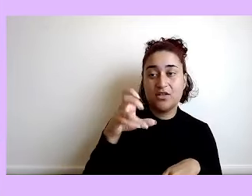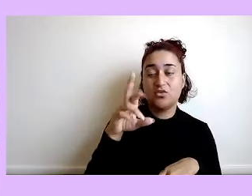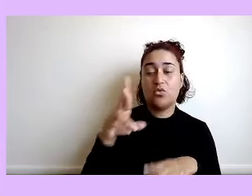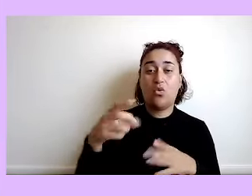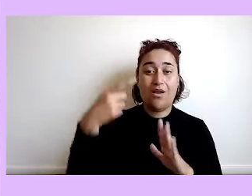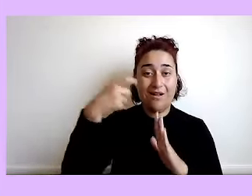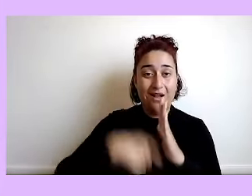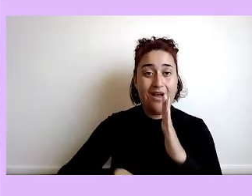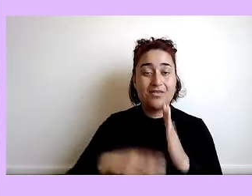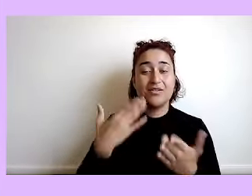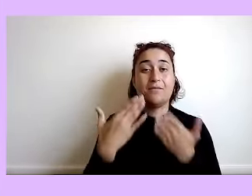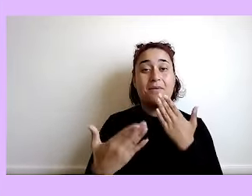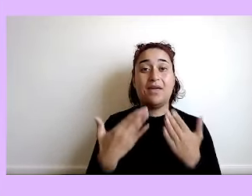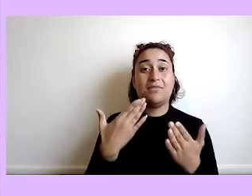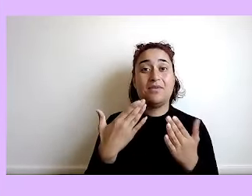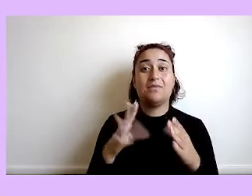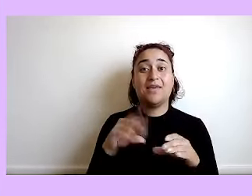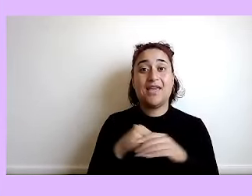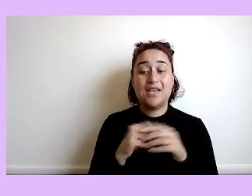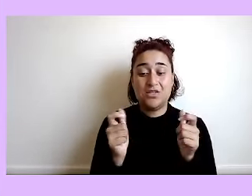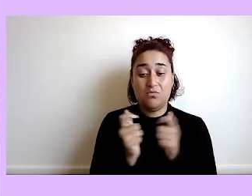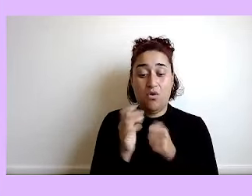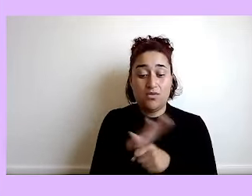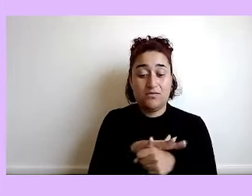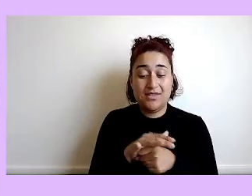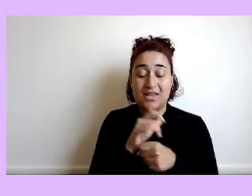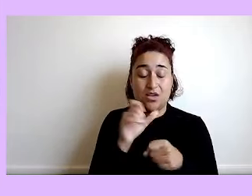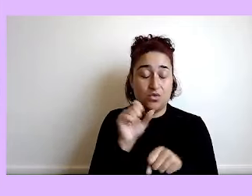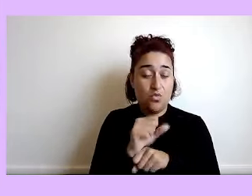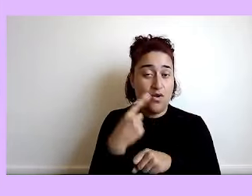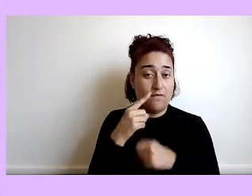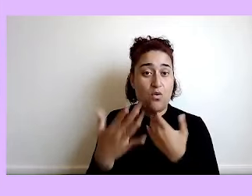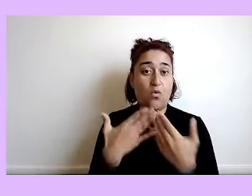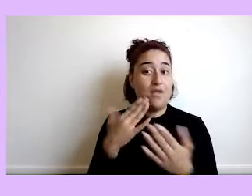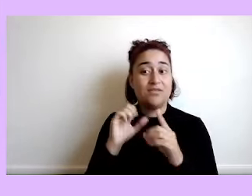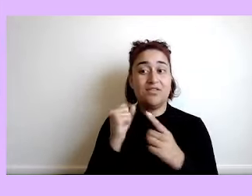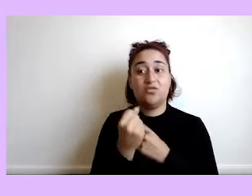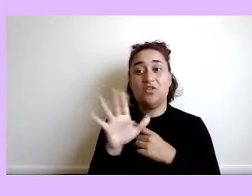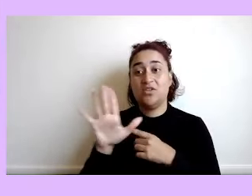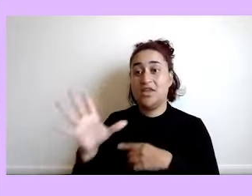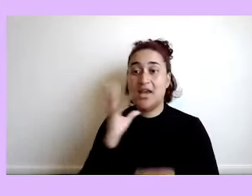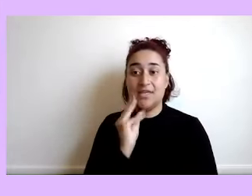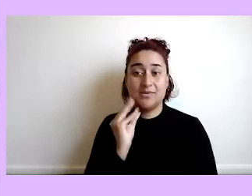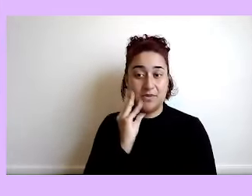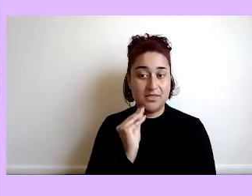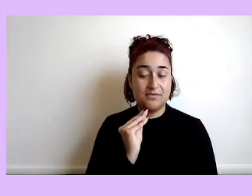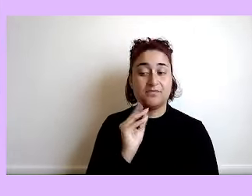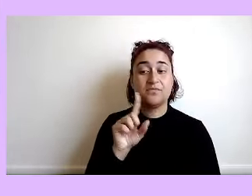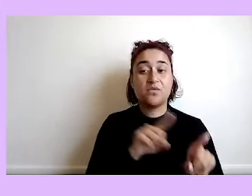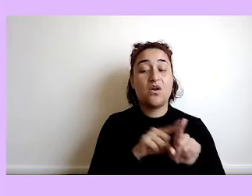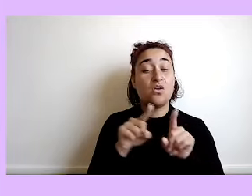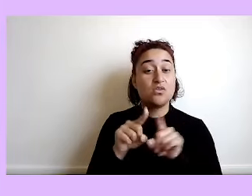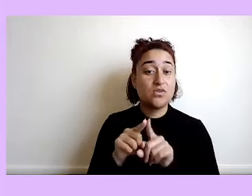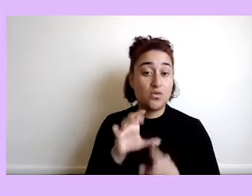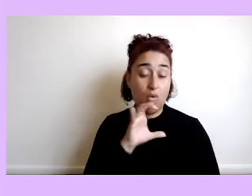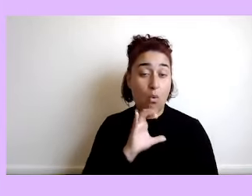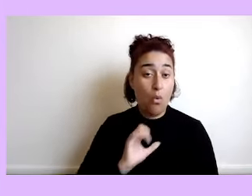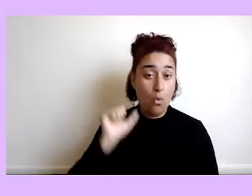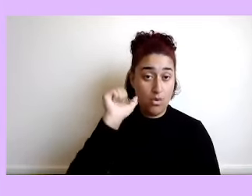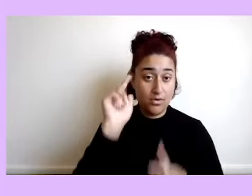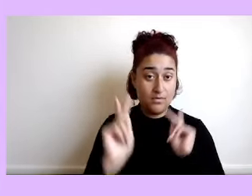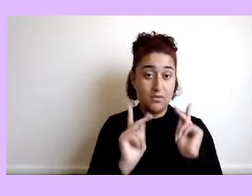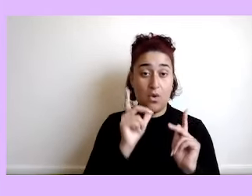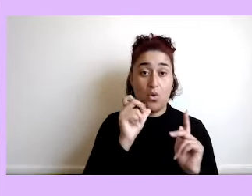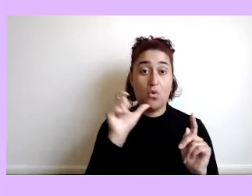maybe even being in a confined space that may not work for whatever scenario that they're in. Also to elderly people who may have